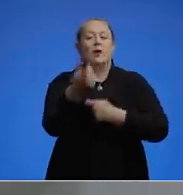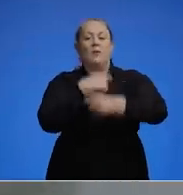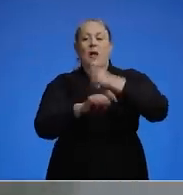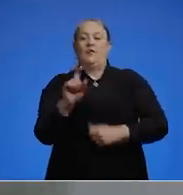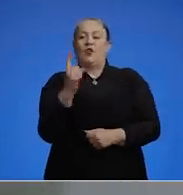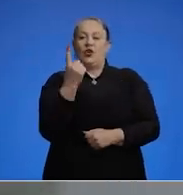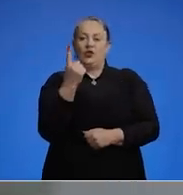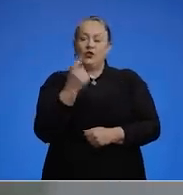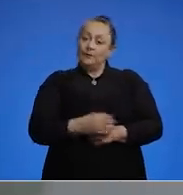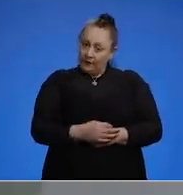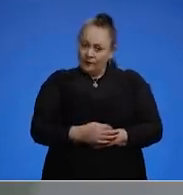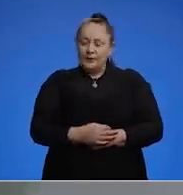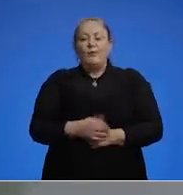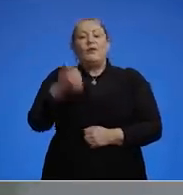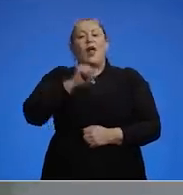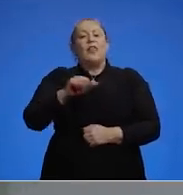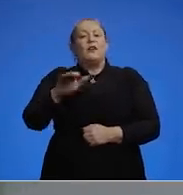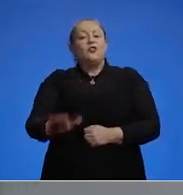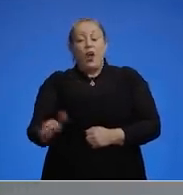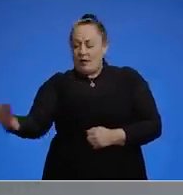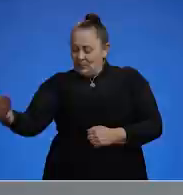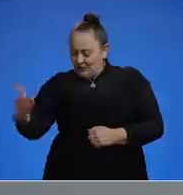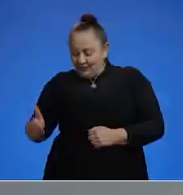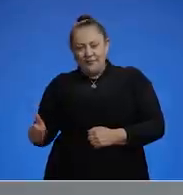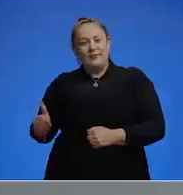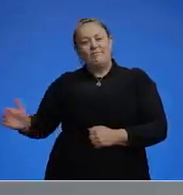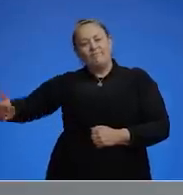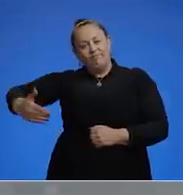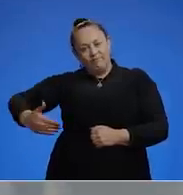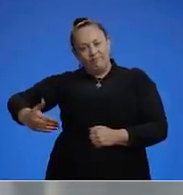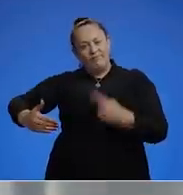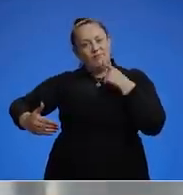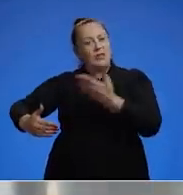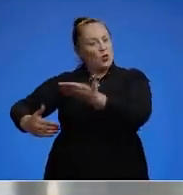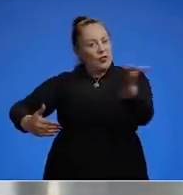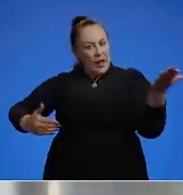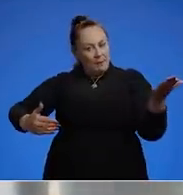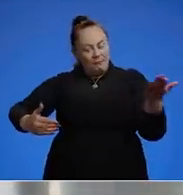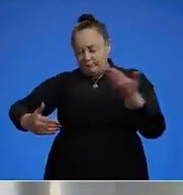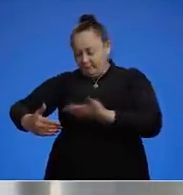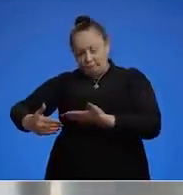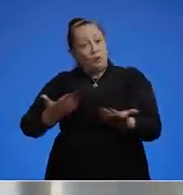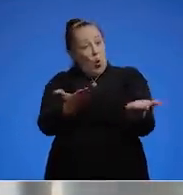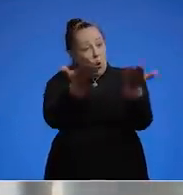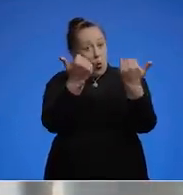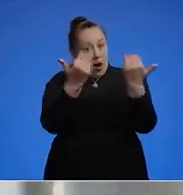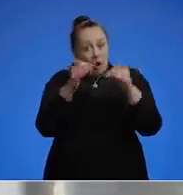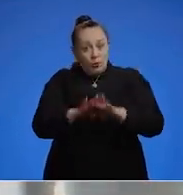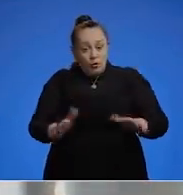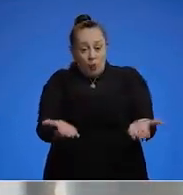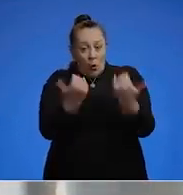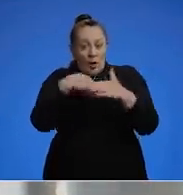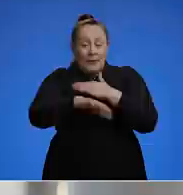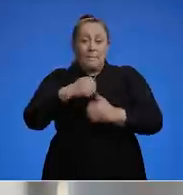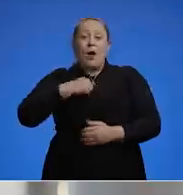little child, set him in front of them, put his arms round him, and said to them, "Anyone who welcomes one of these little